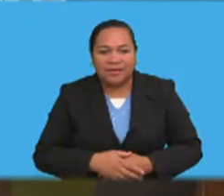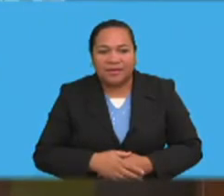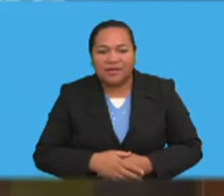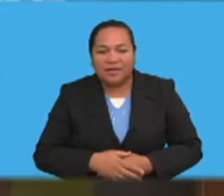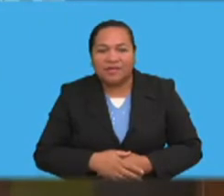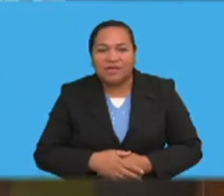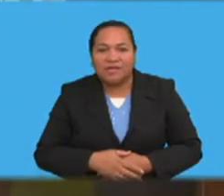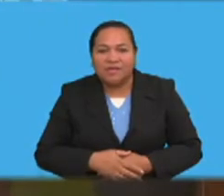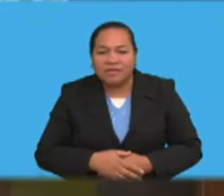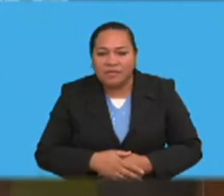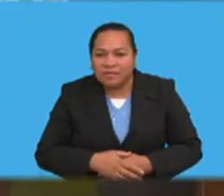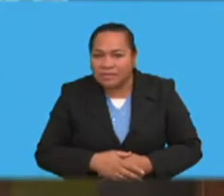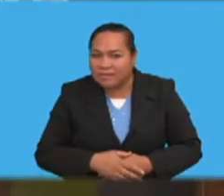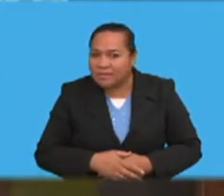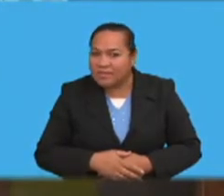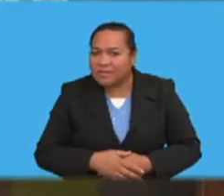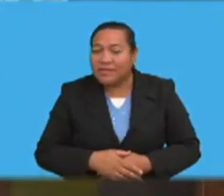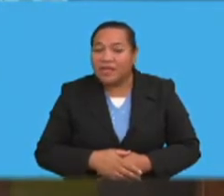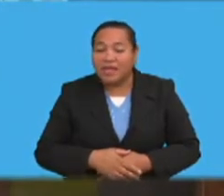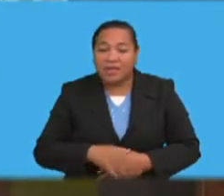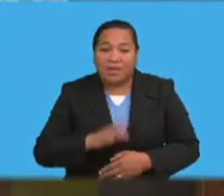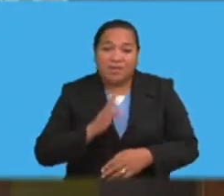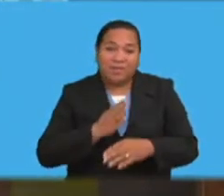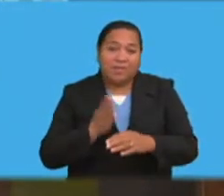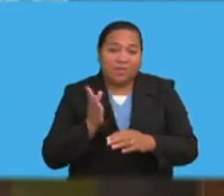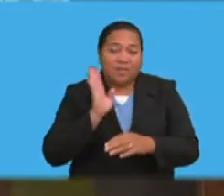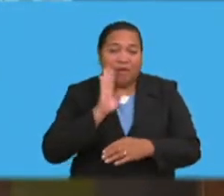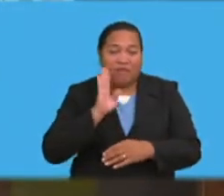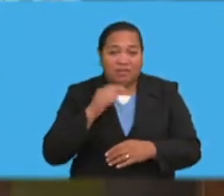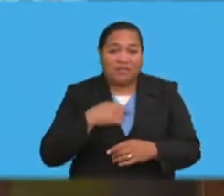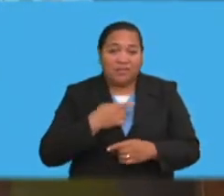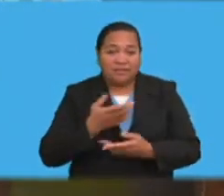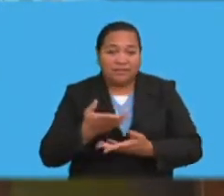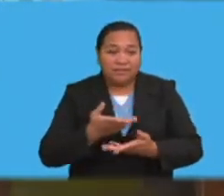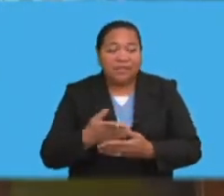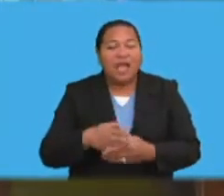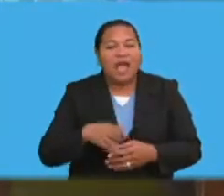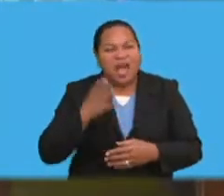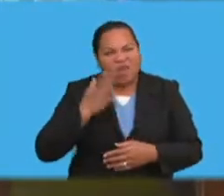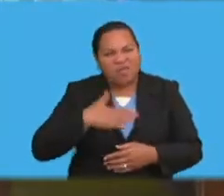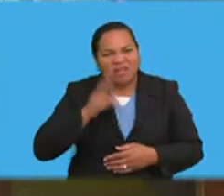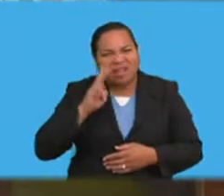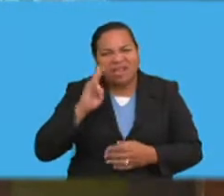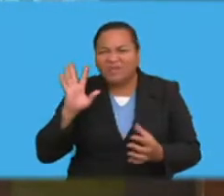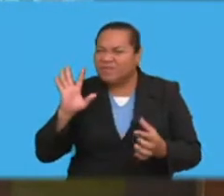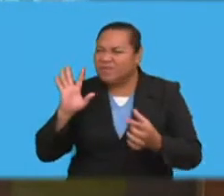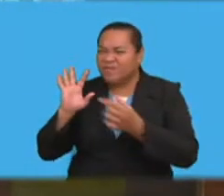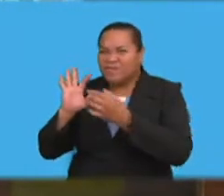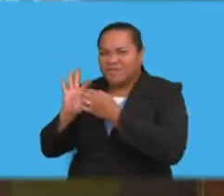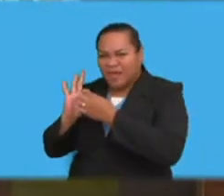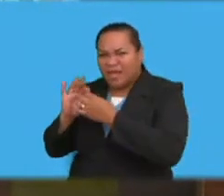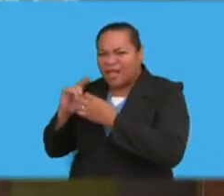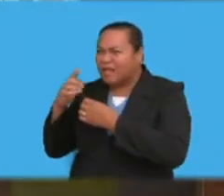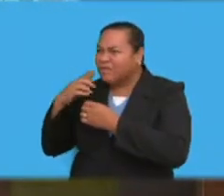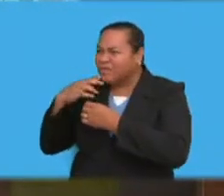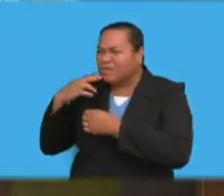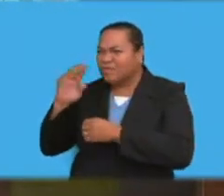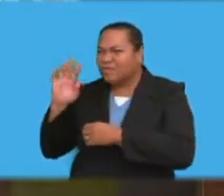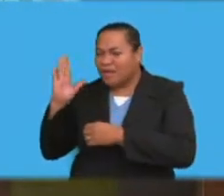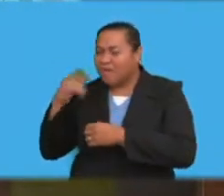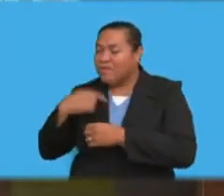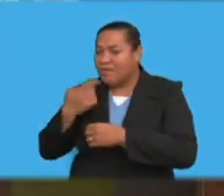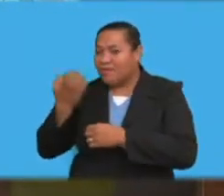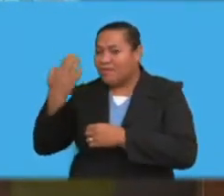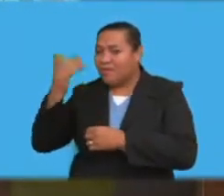town. But before I do that, Madam Speaker, I take you back to earlier this week when I mentioned in one of my